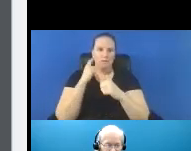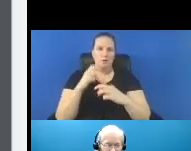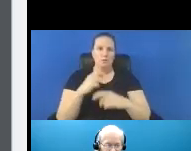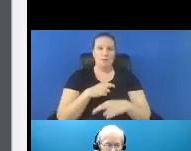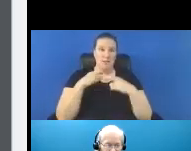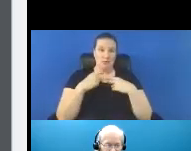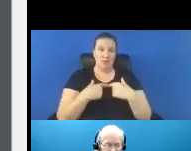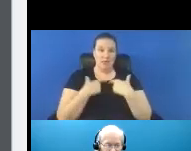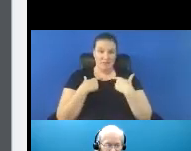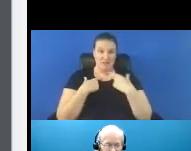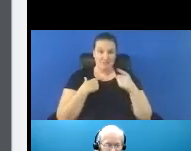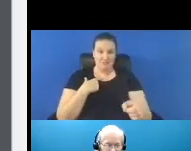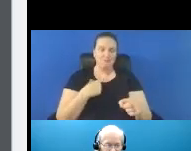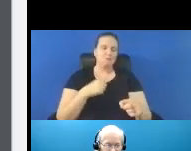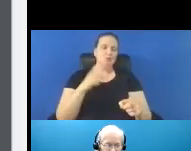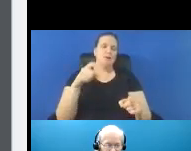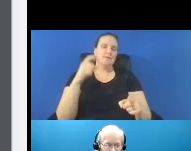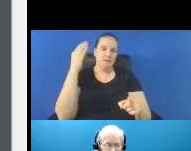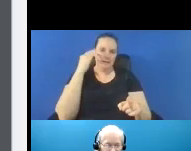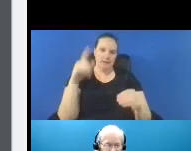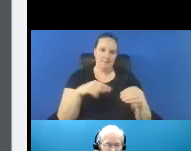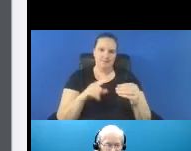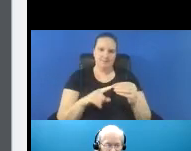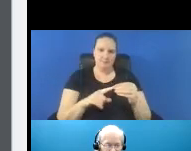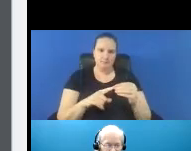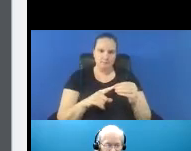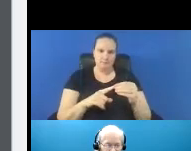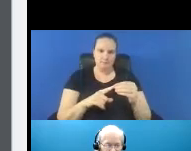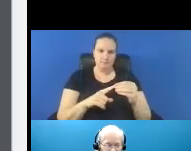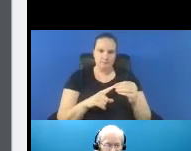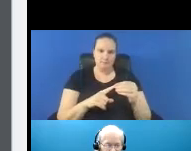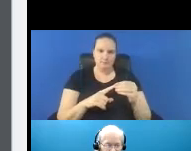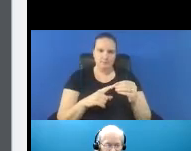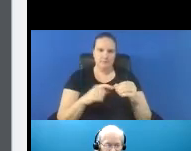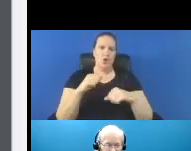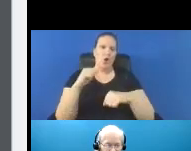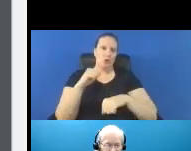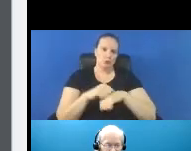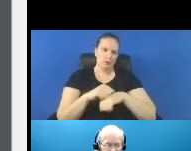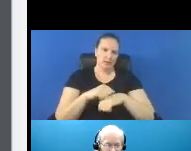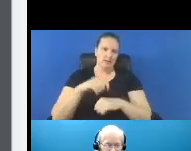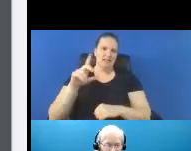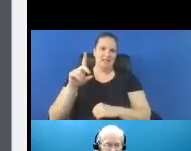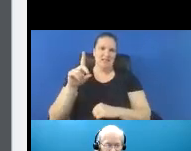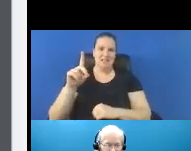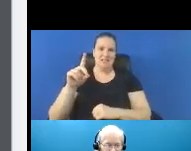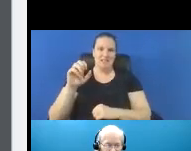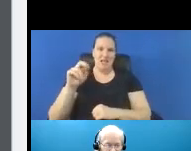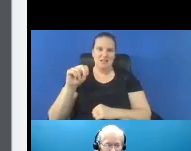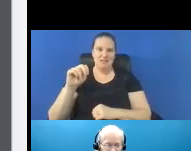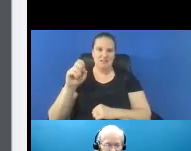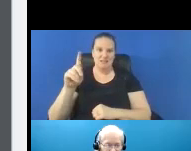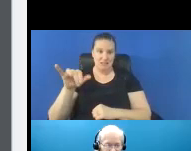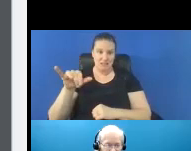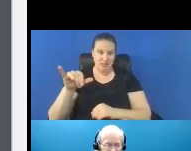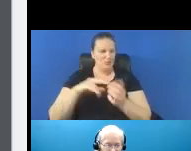is that you need to think about concrete density. And what I mean by that is